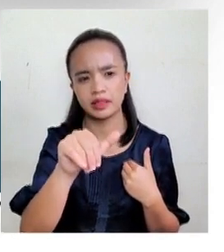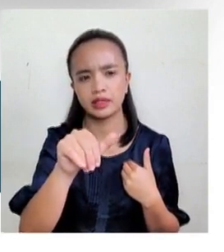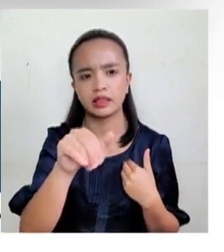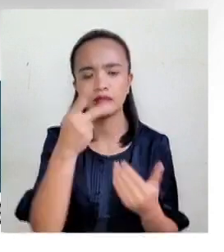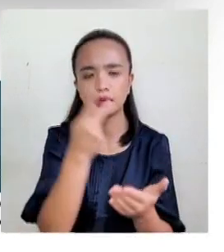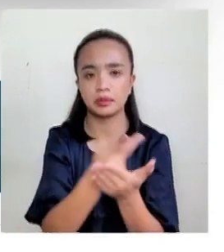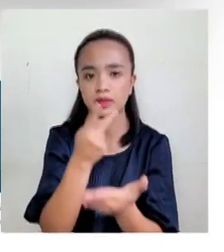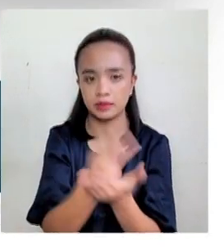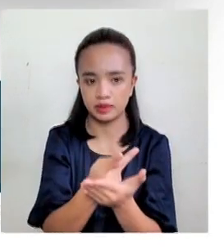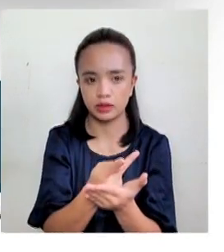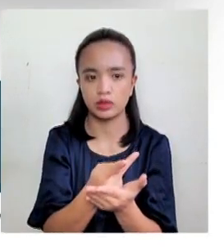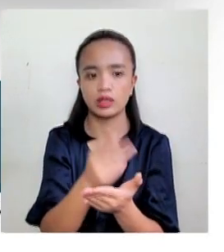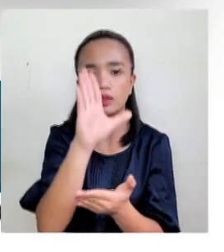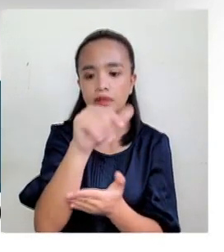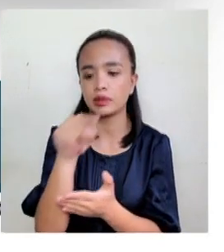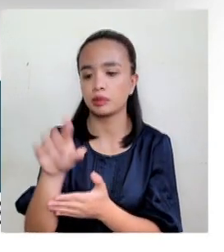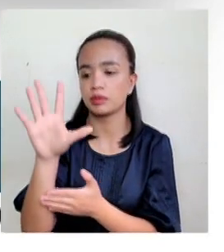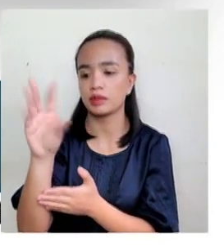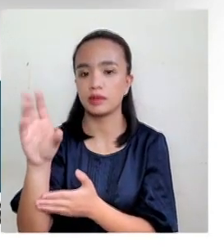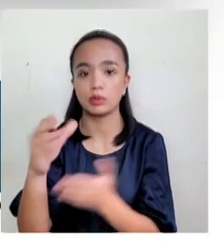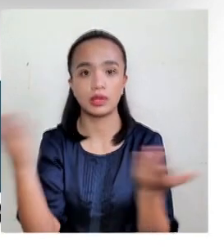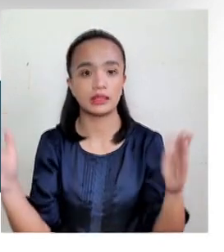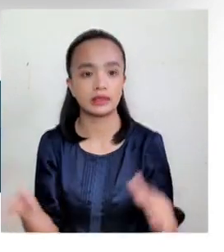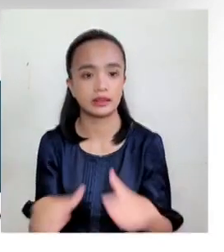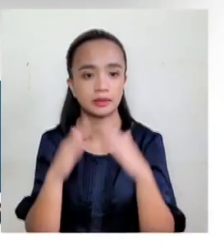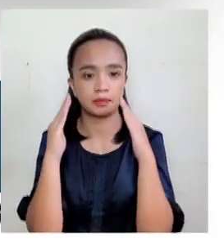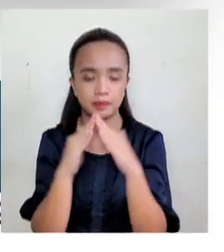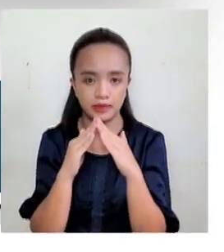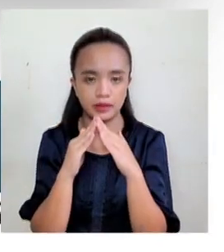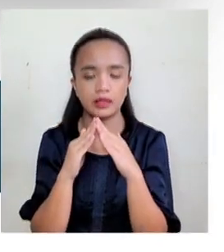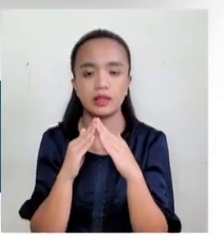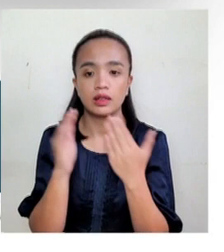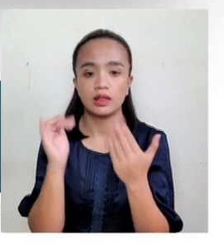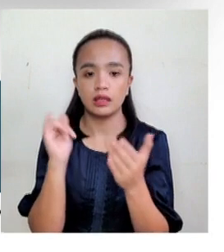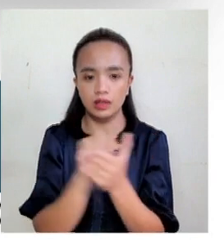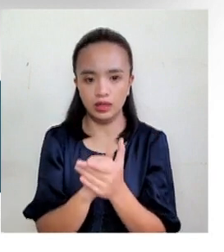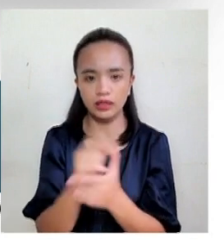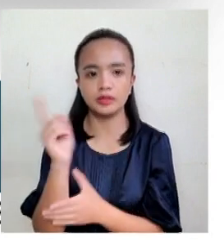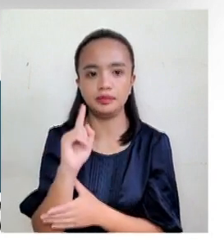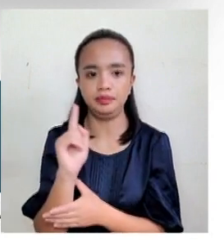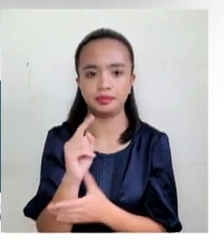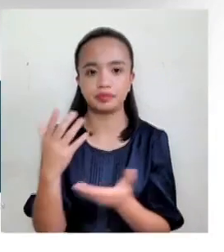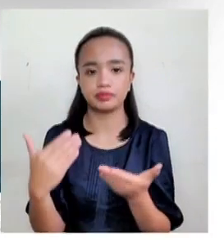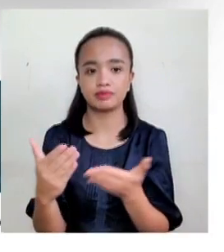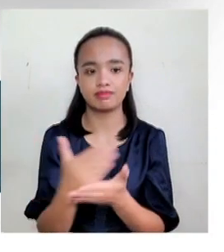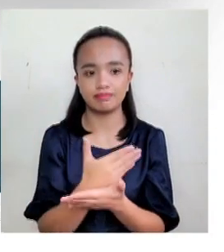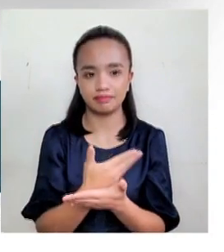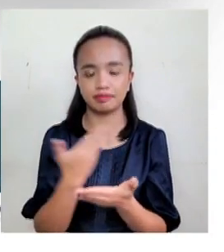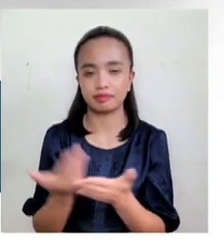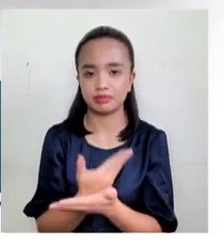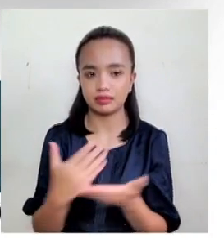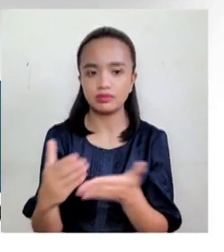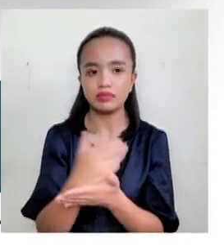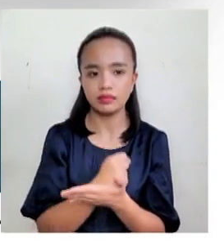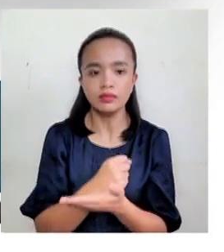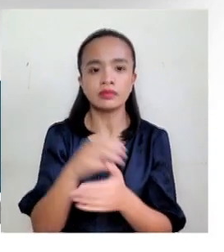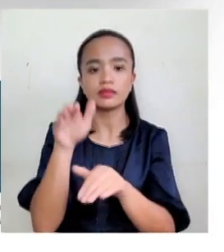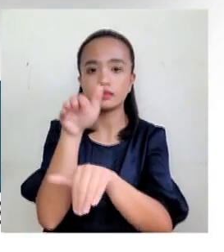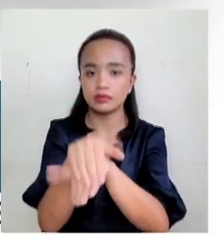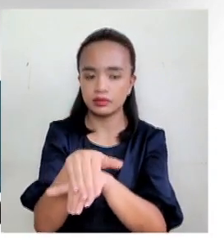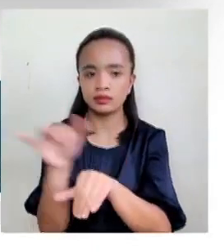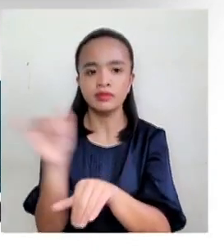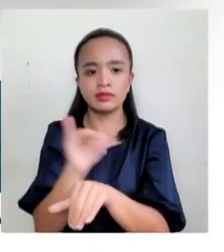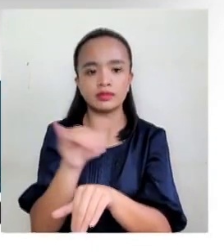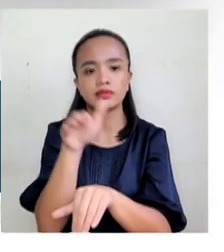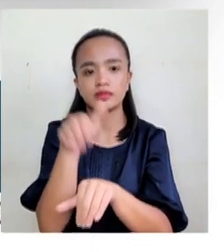15.50 centavos sa albay, presyo ng bagong ani. Ganun sa Mindoro at saka mismo dito